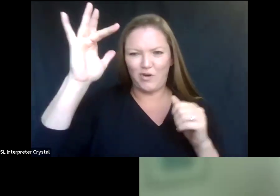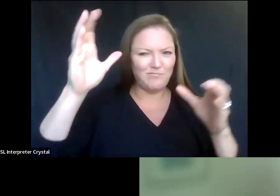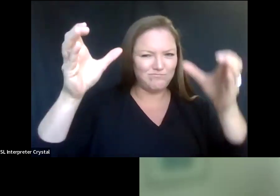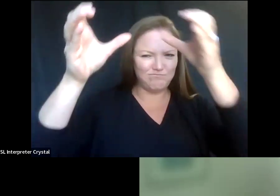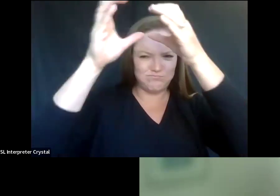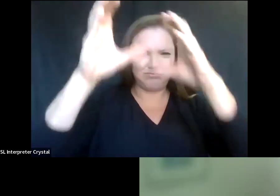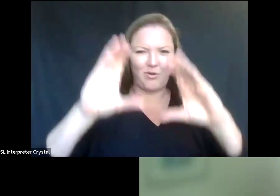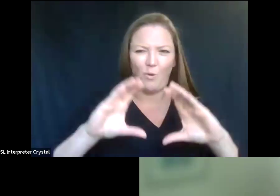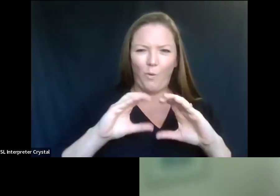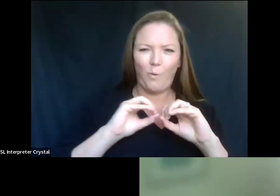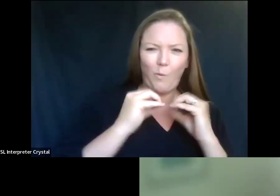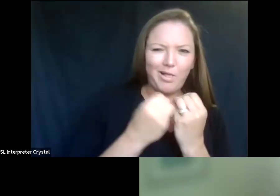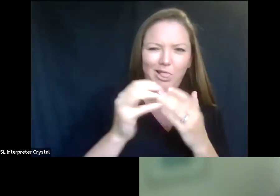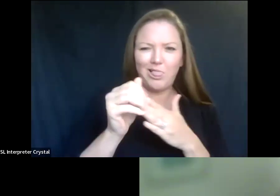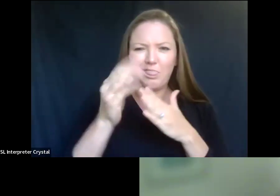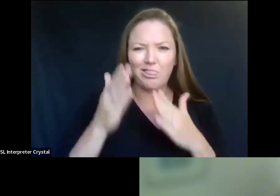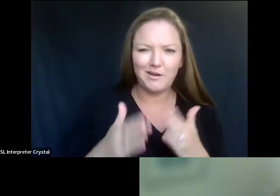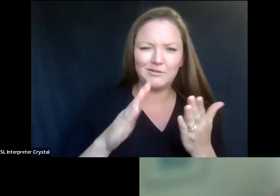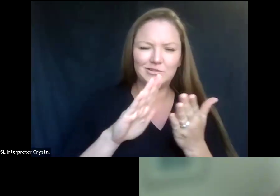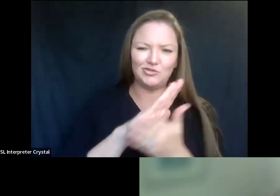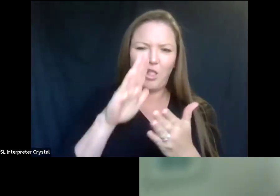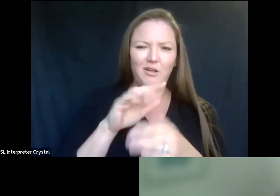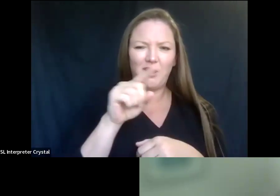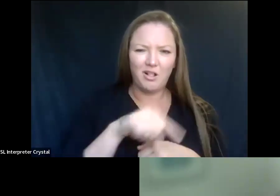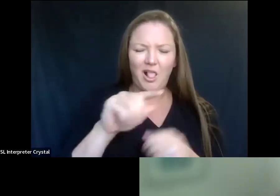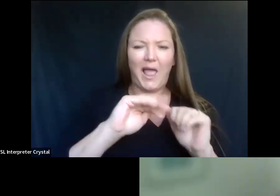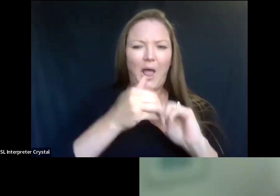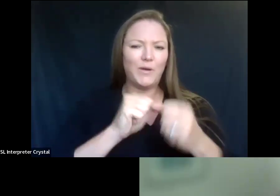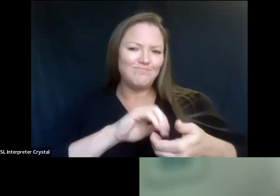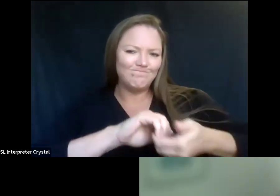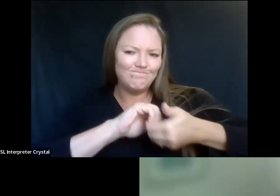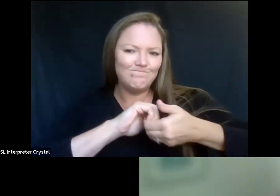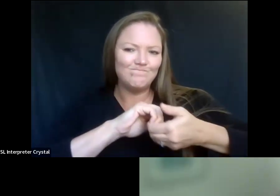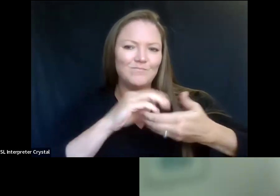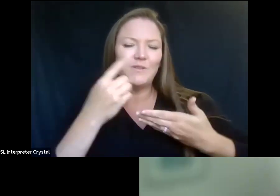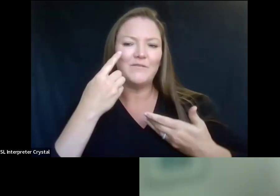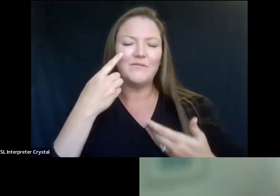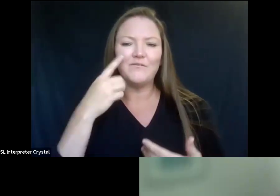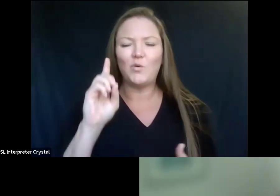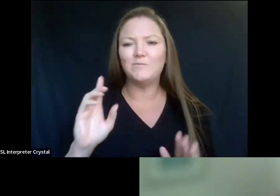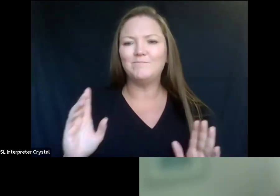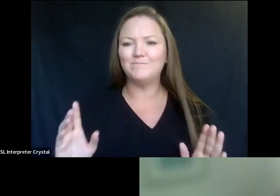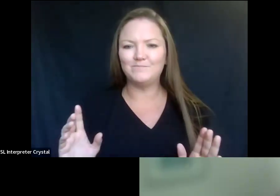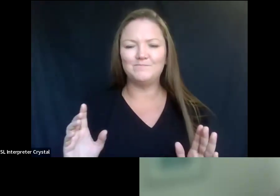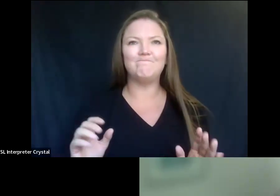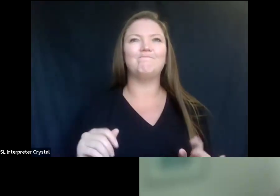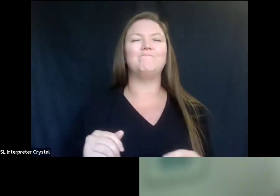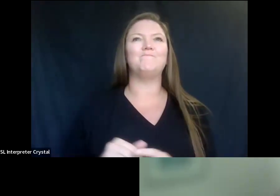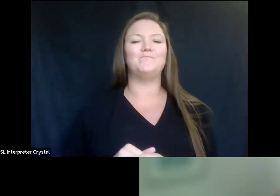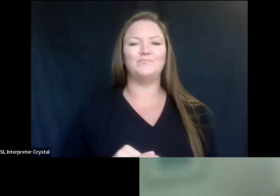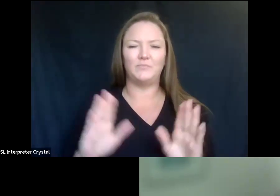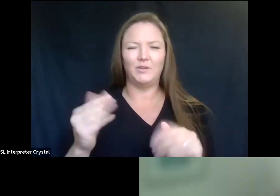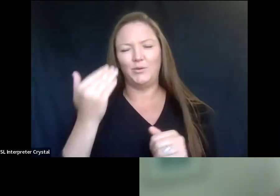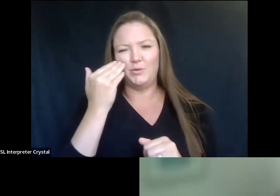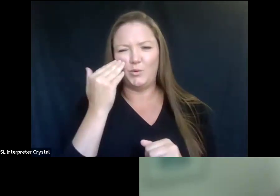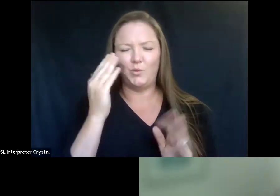and leaders, and certainly those not just from industry, but actually in this case, those being represented by academic